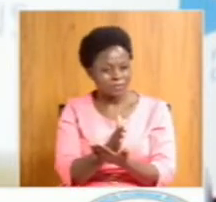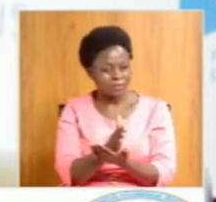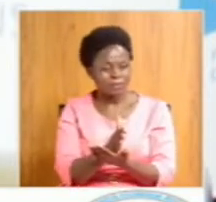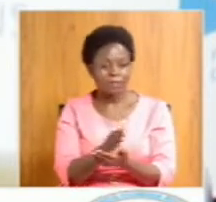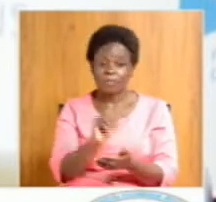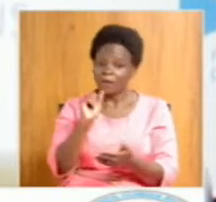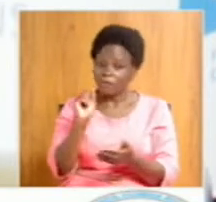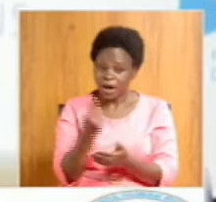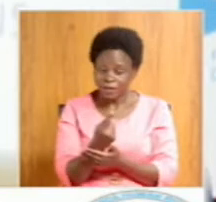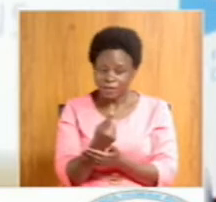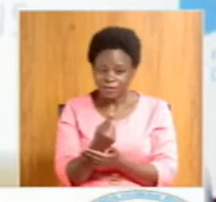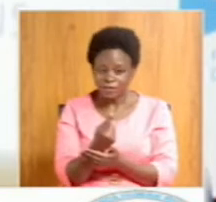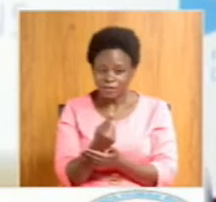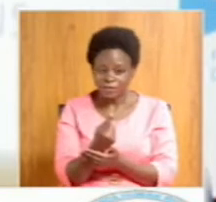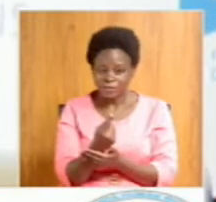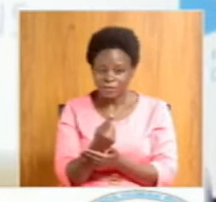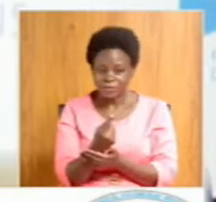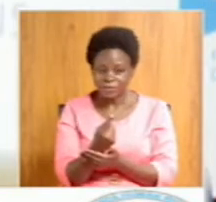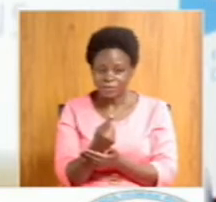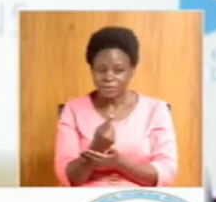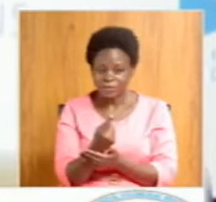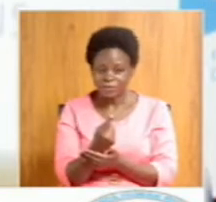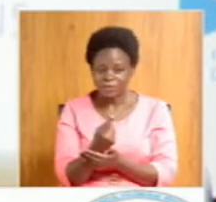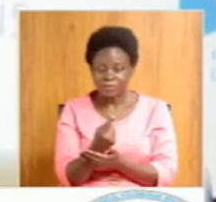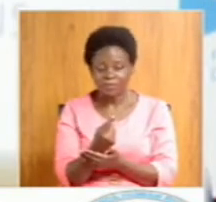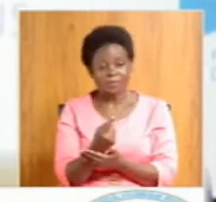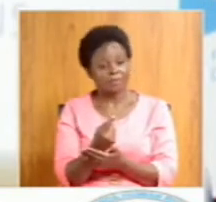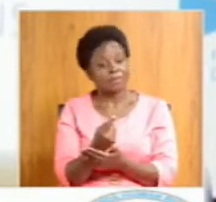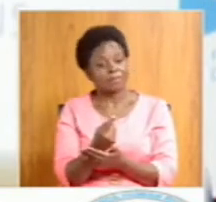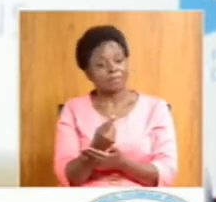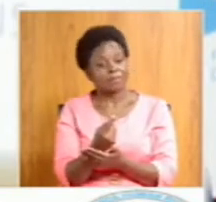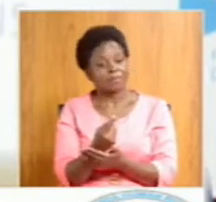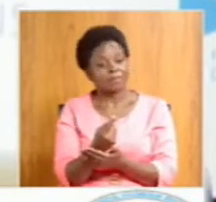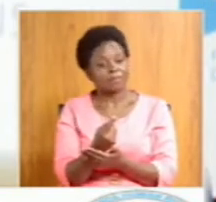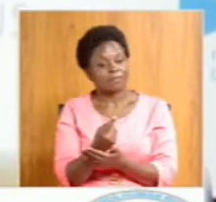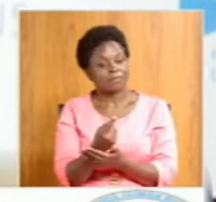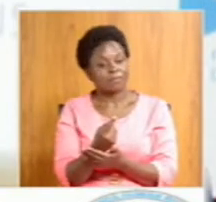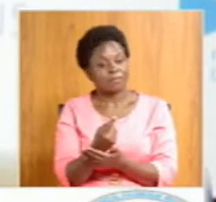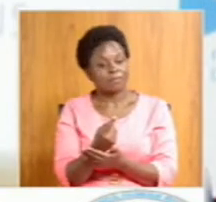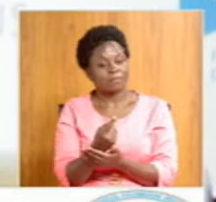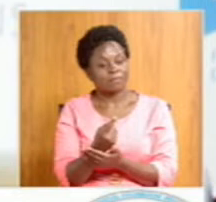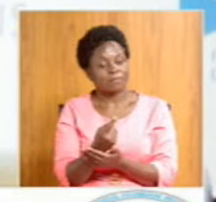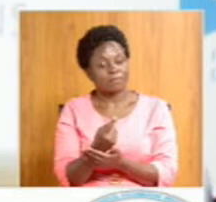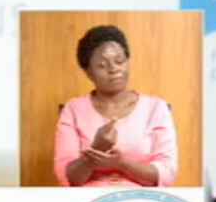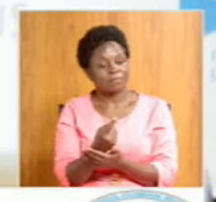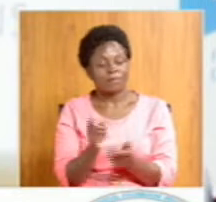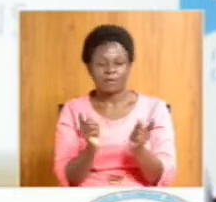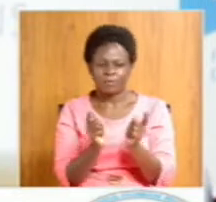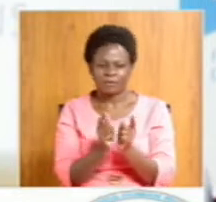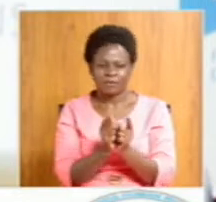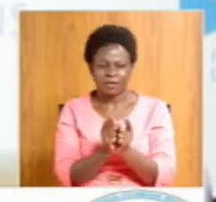First and foremost, let me briefly